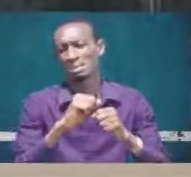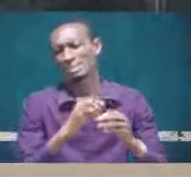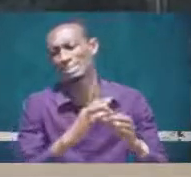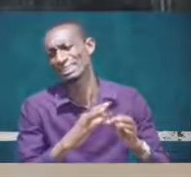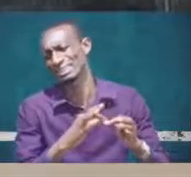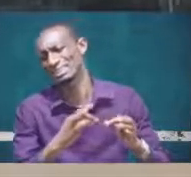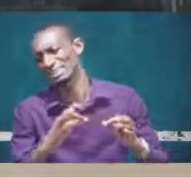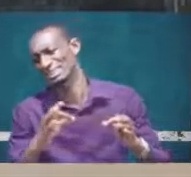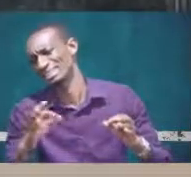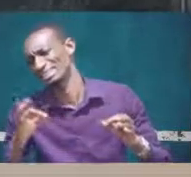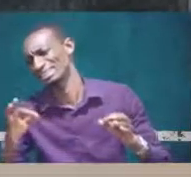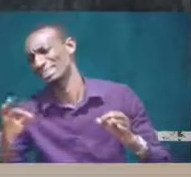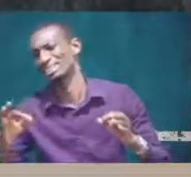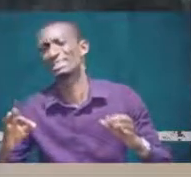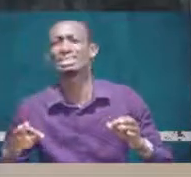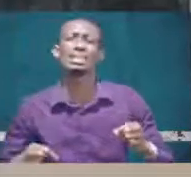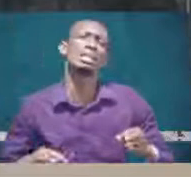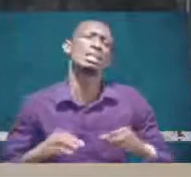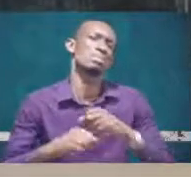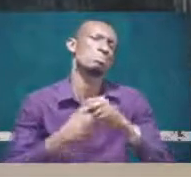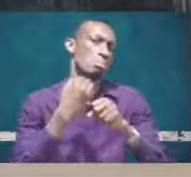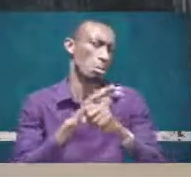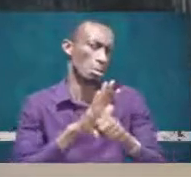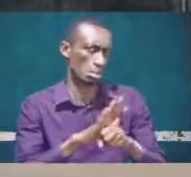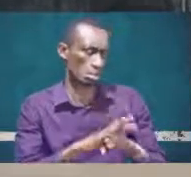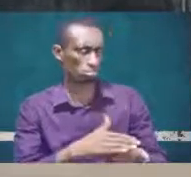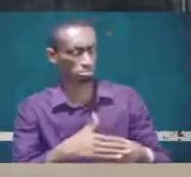last. Something that